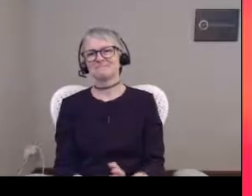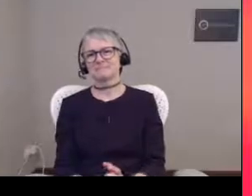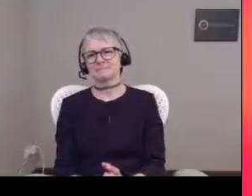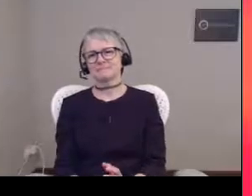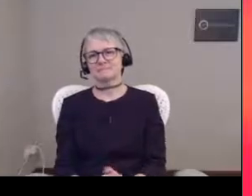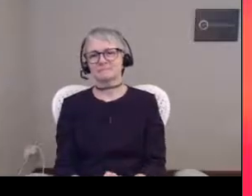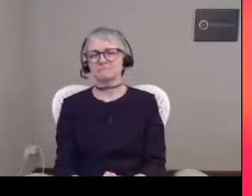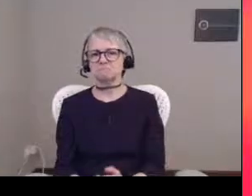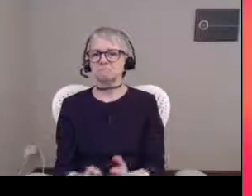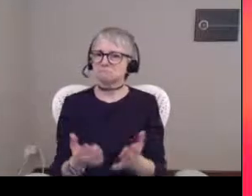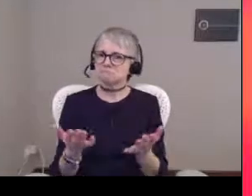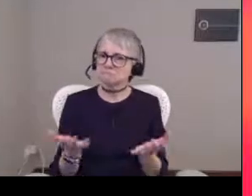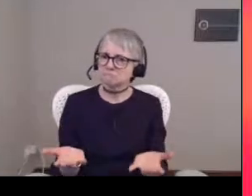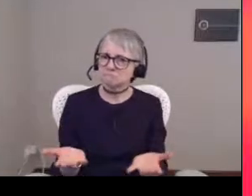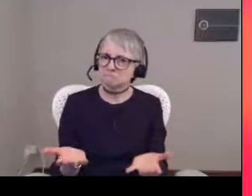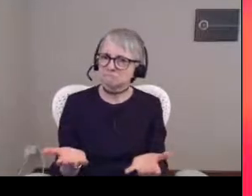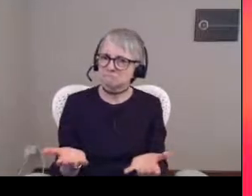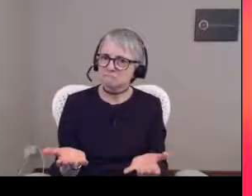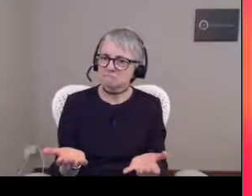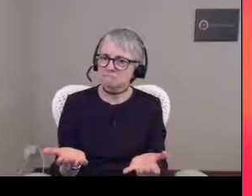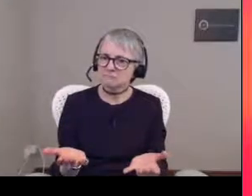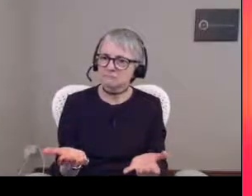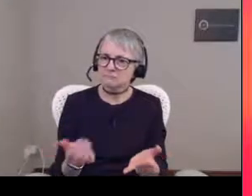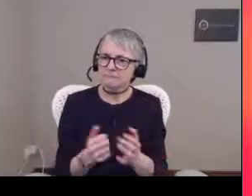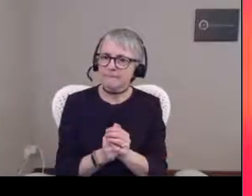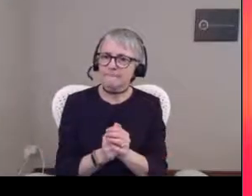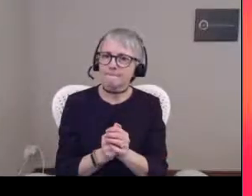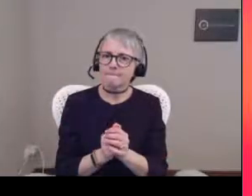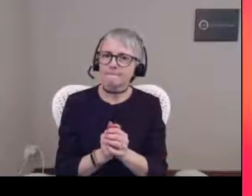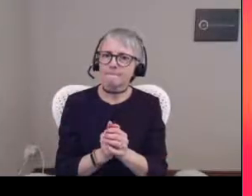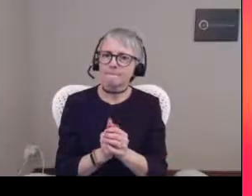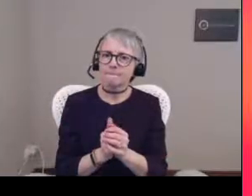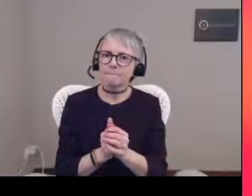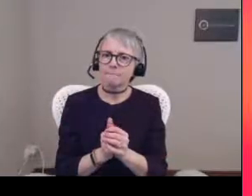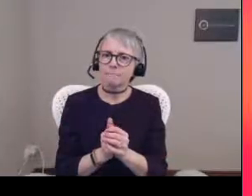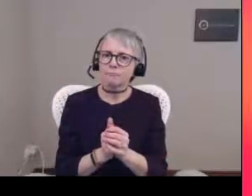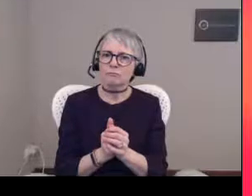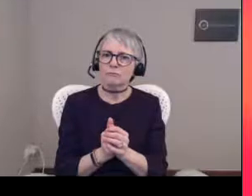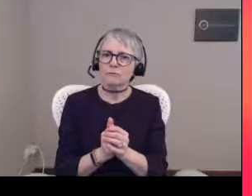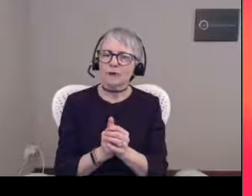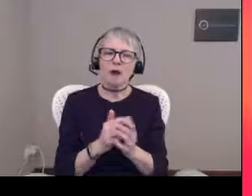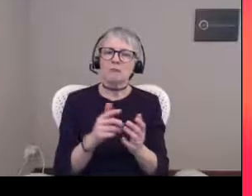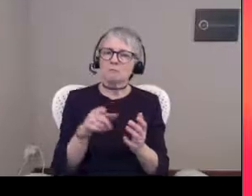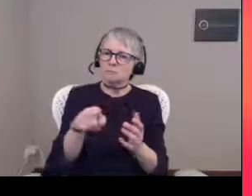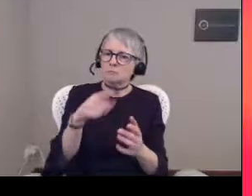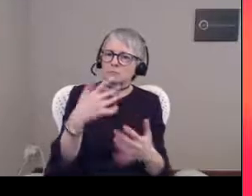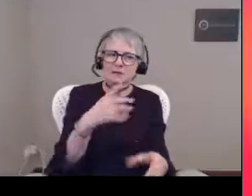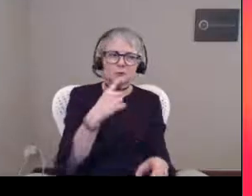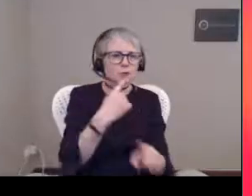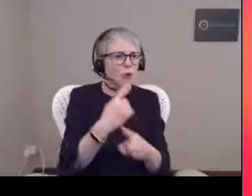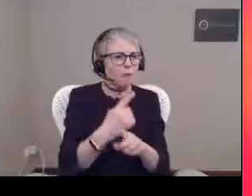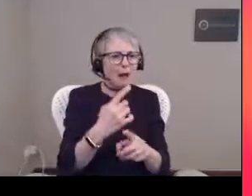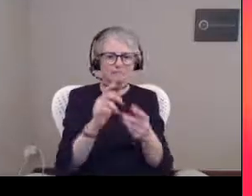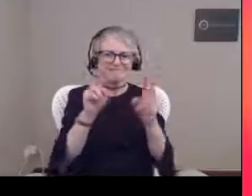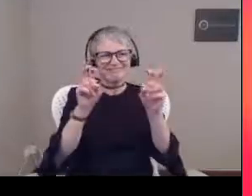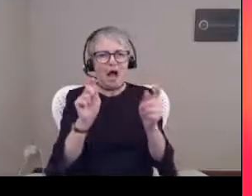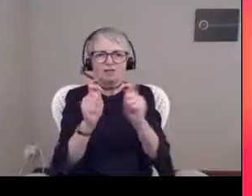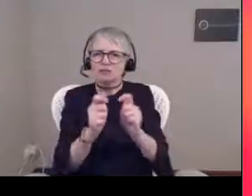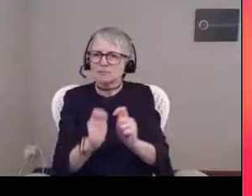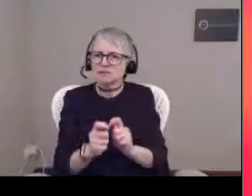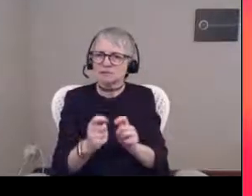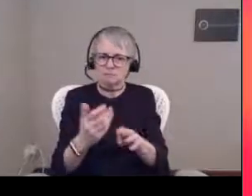there any disabilities before the interview and after the interview? I think you've answered that one, haven't you? That yes, those adjustments are available throughout the process